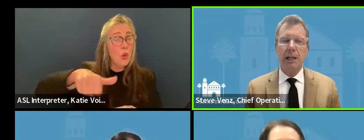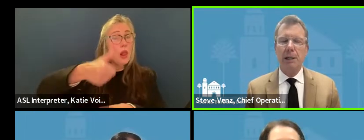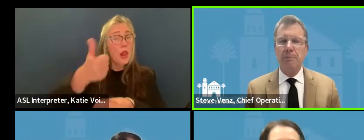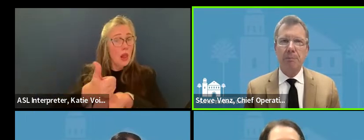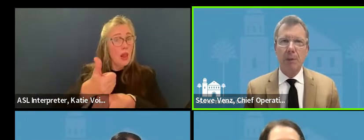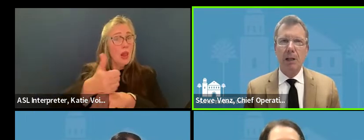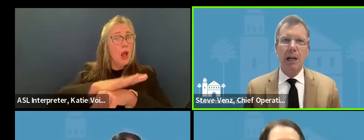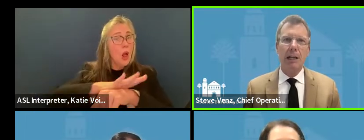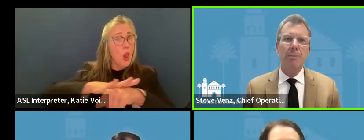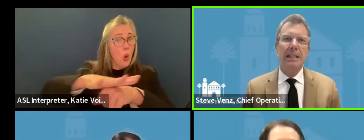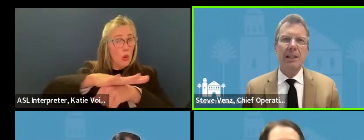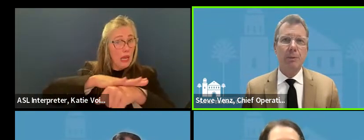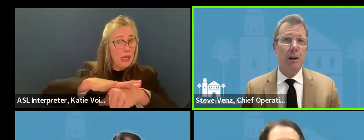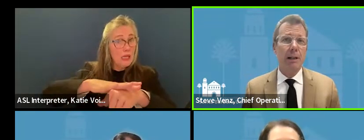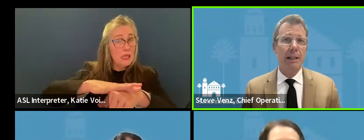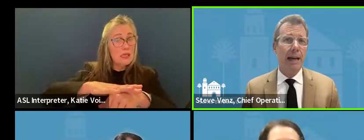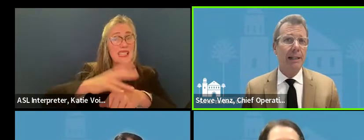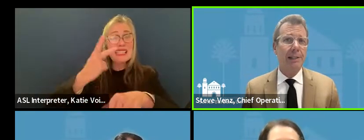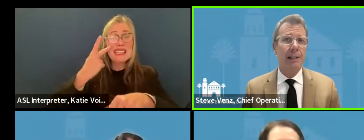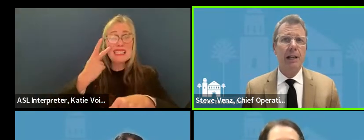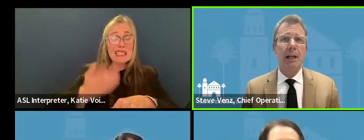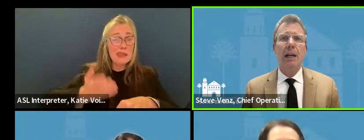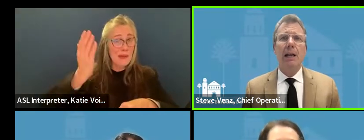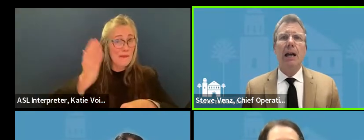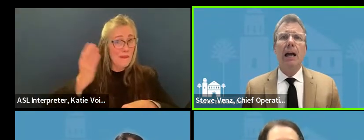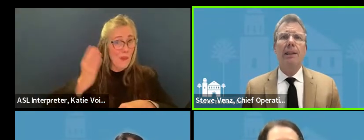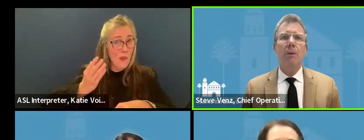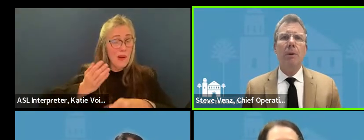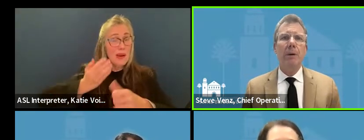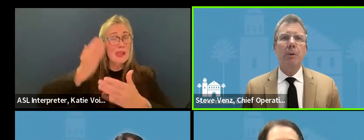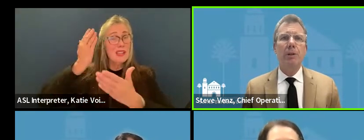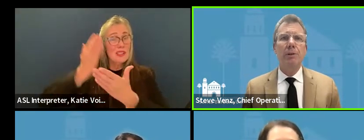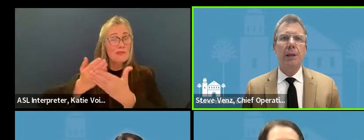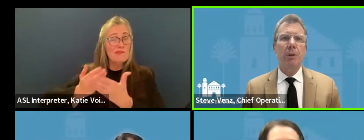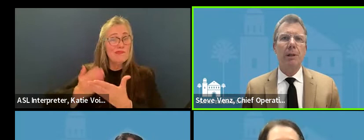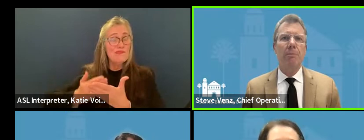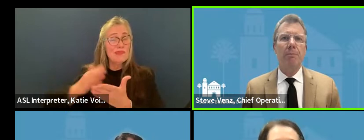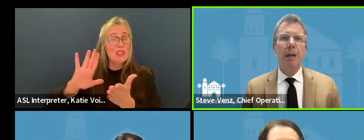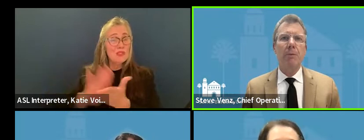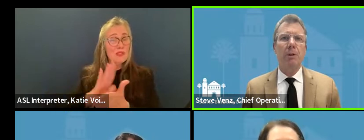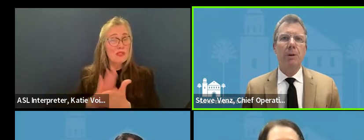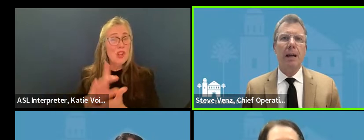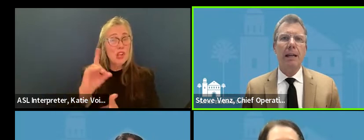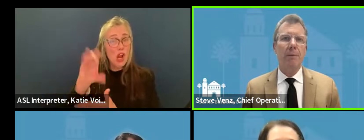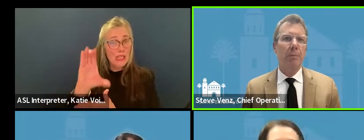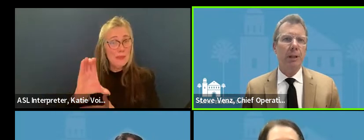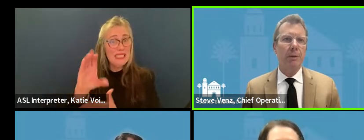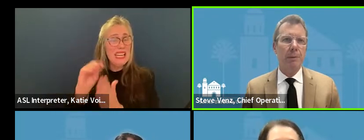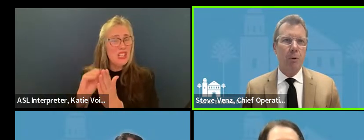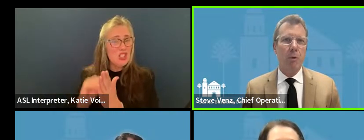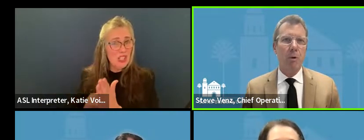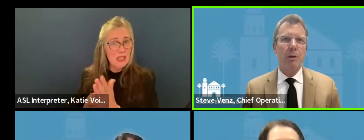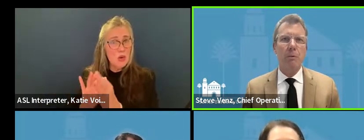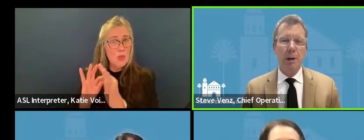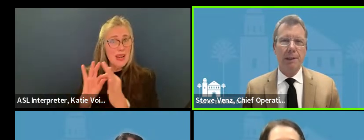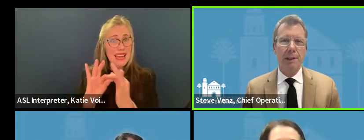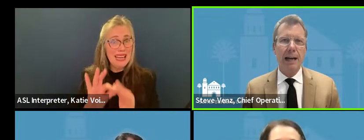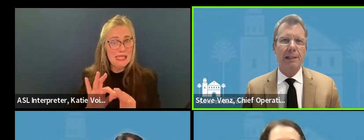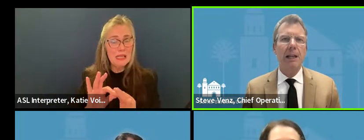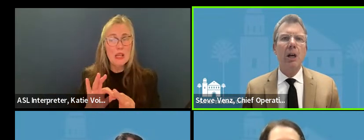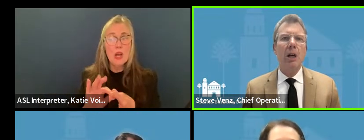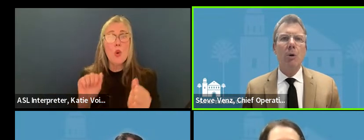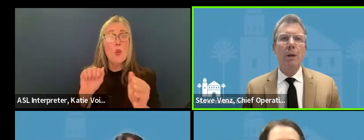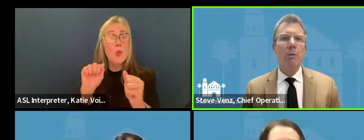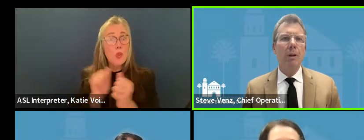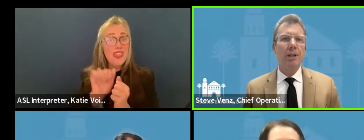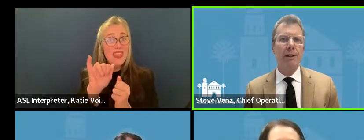various documentation regarding that. And then what they will do is they will create a complete report with